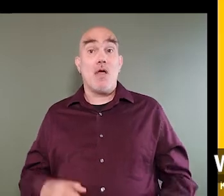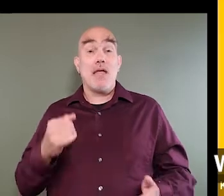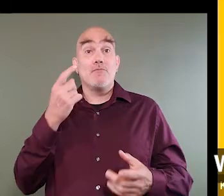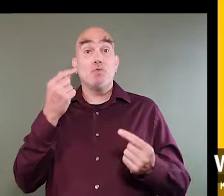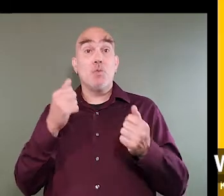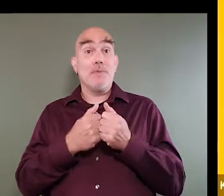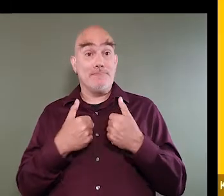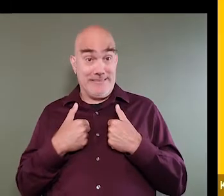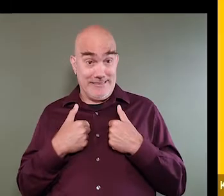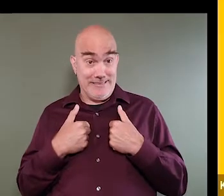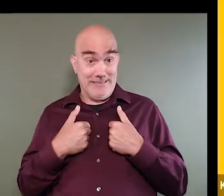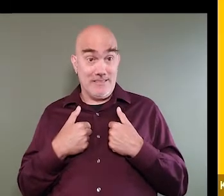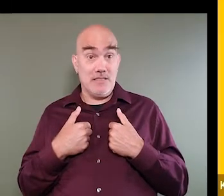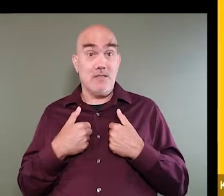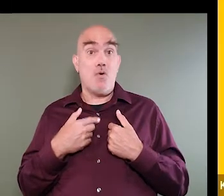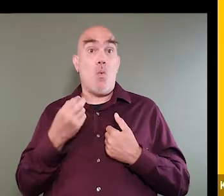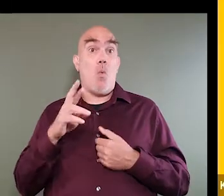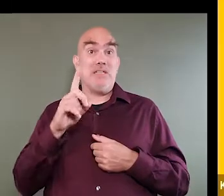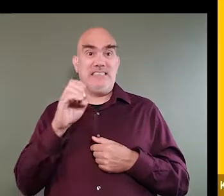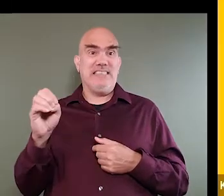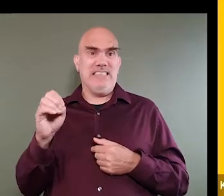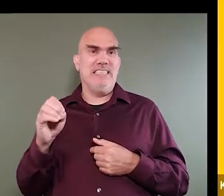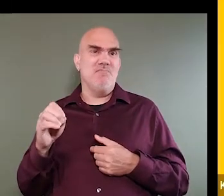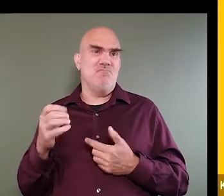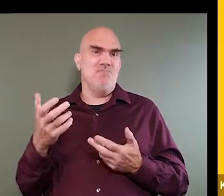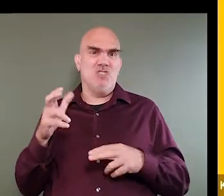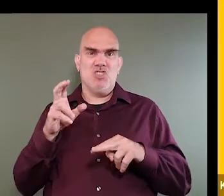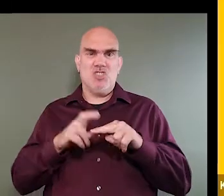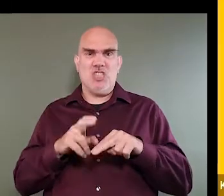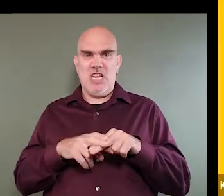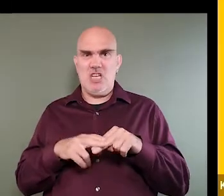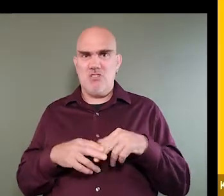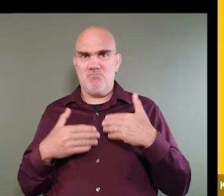me, or D, pull out our chairs.